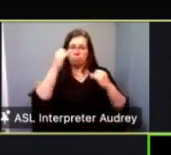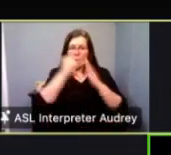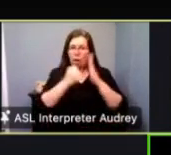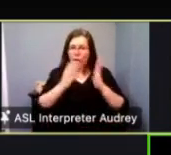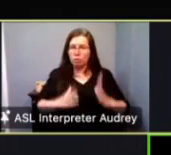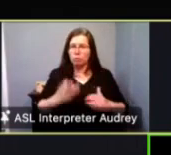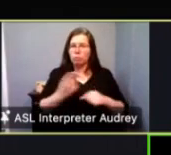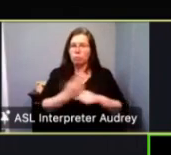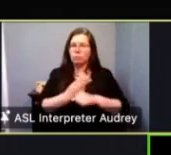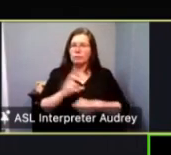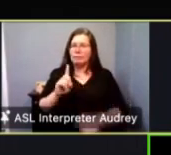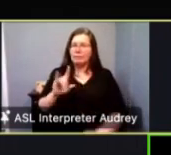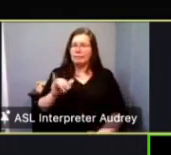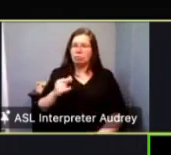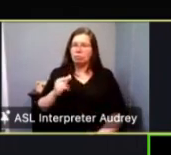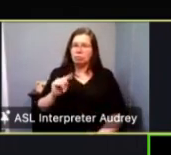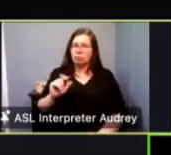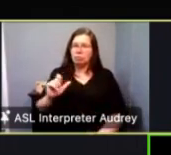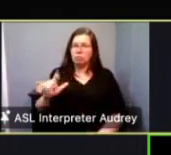and I'm quite